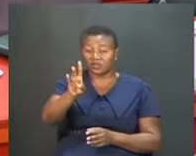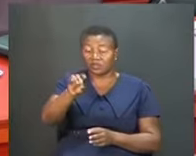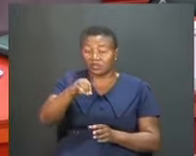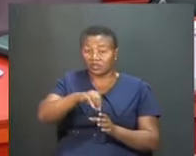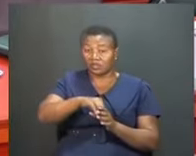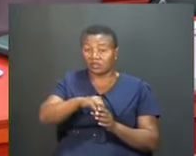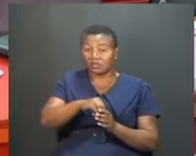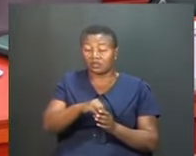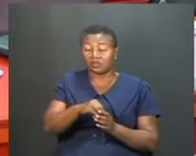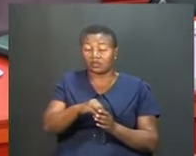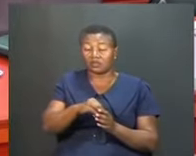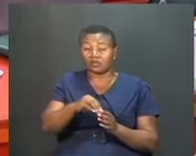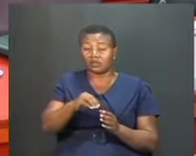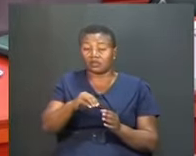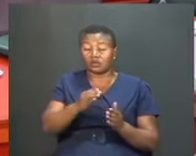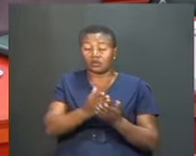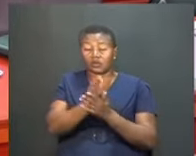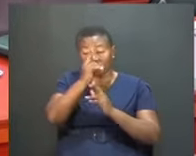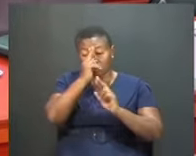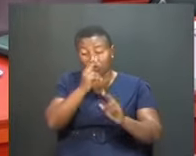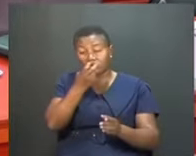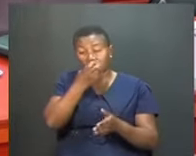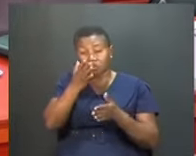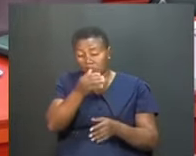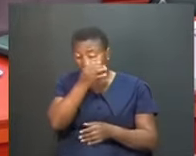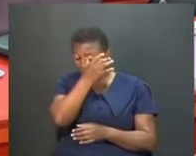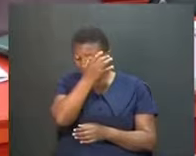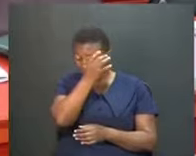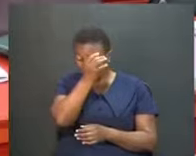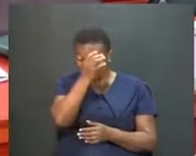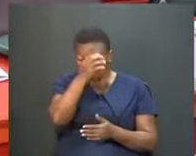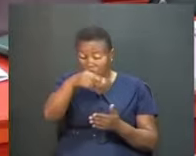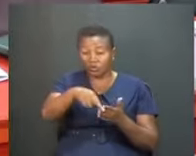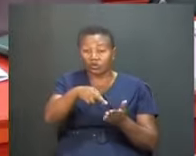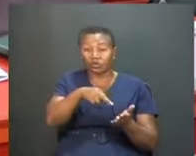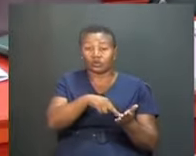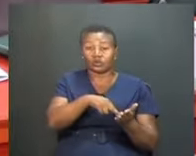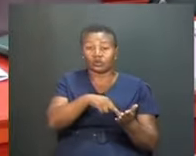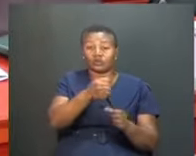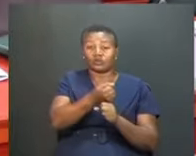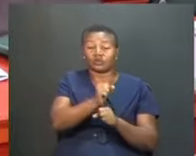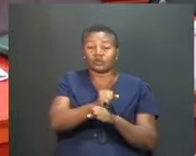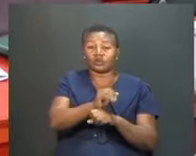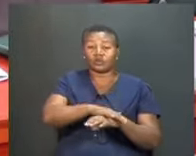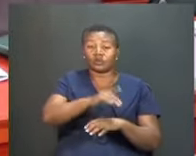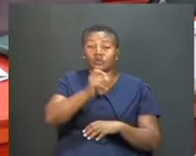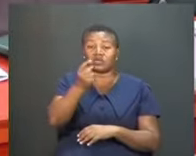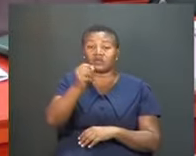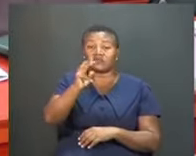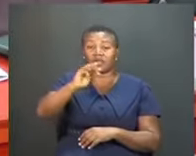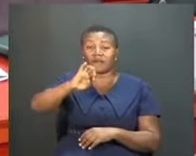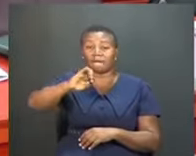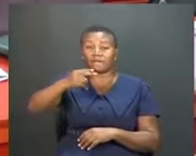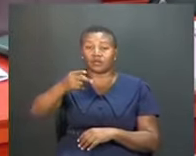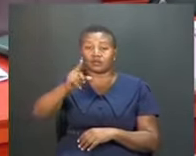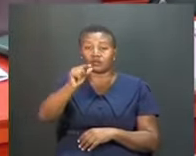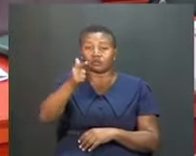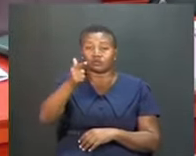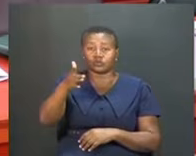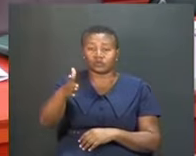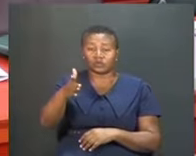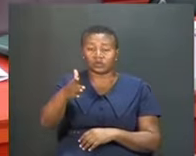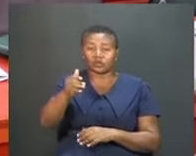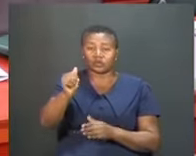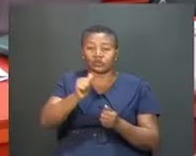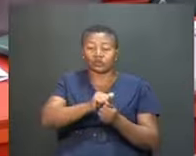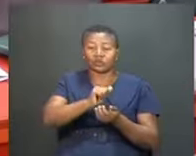the Right Honorable Speaker reviews the ruling made on the 11th of March 2025, dismissing an application